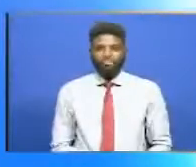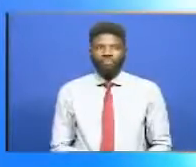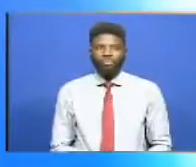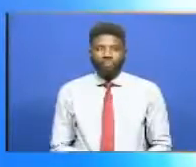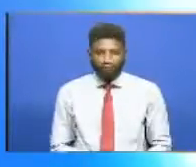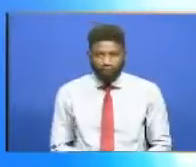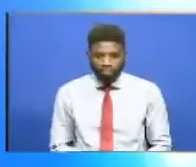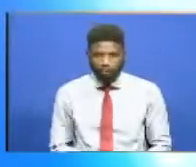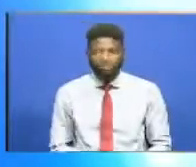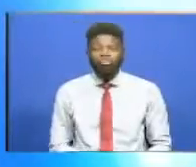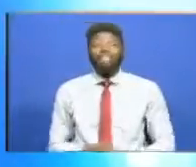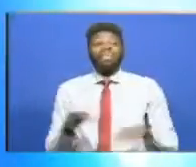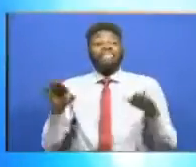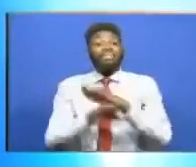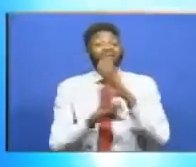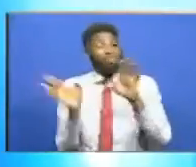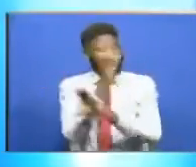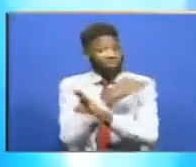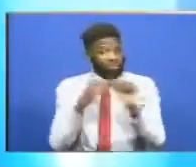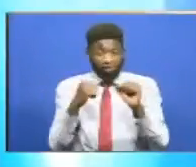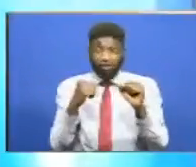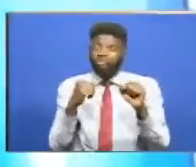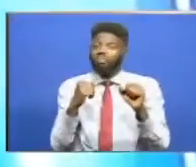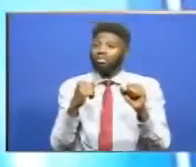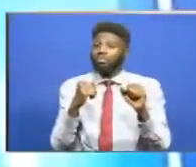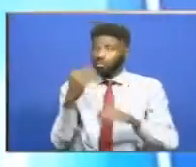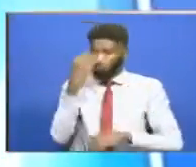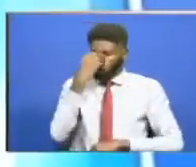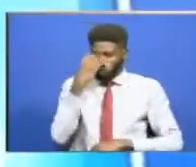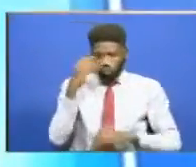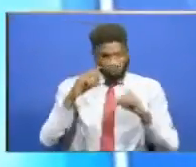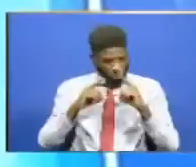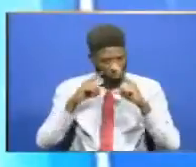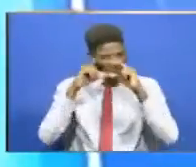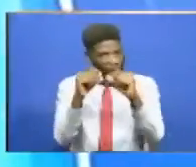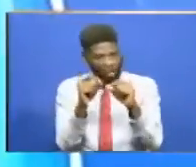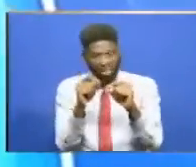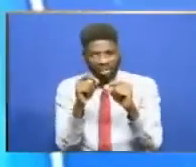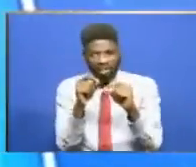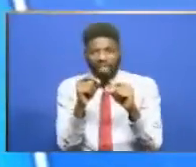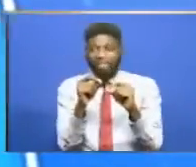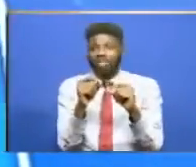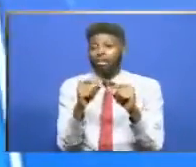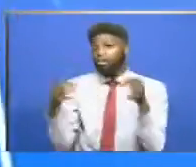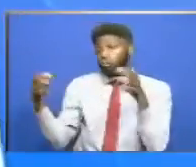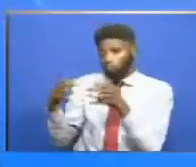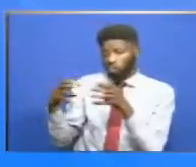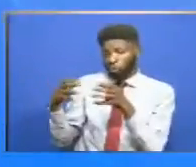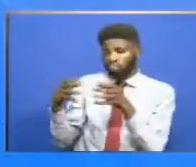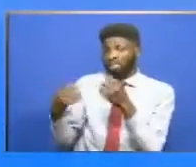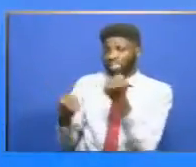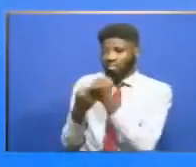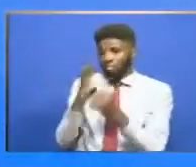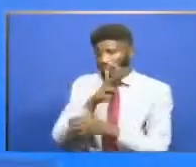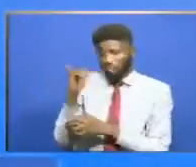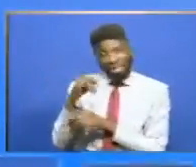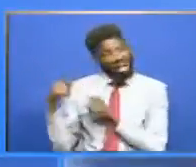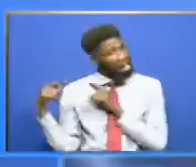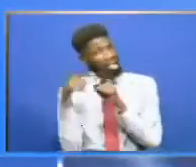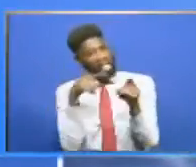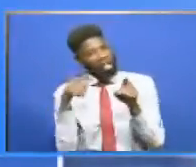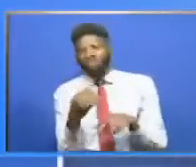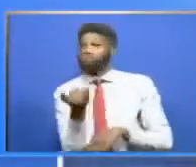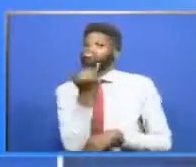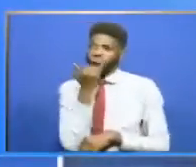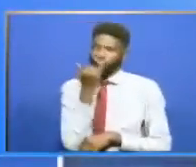Moving on, Deputy President William Ruto has denounced alleged threats by proponents of the Building Bridges Initiative report directed